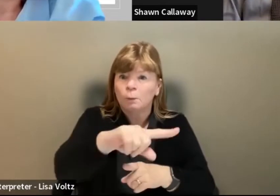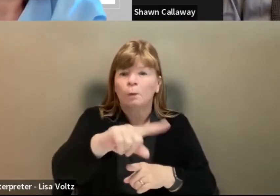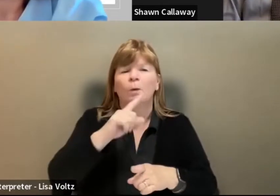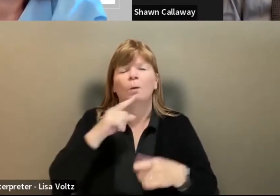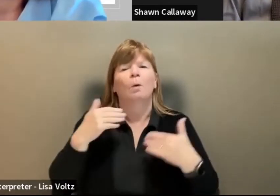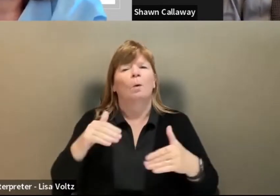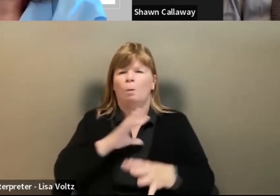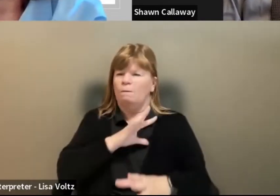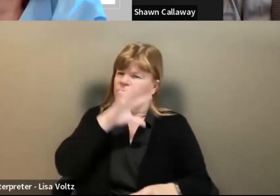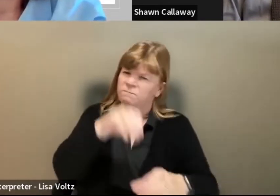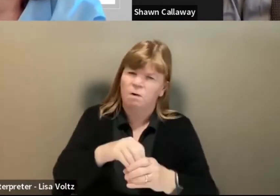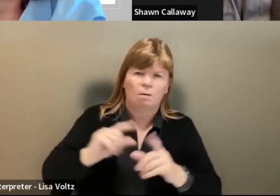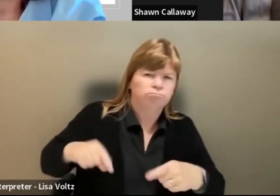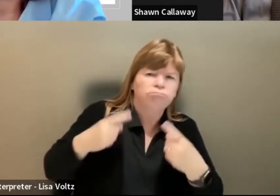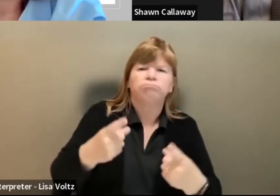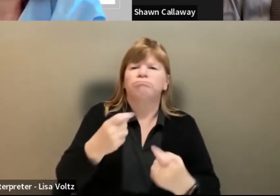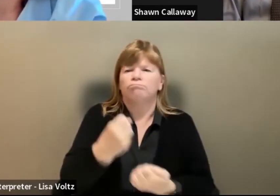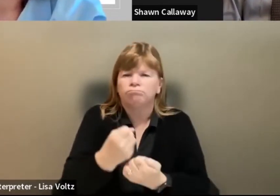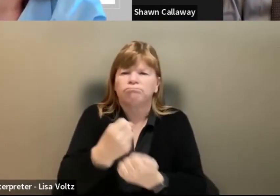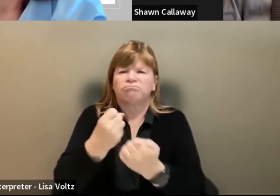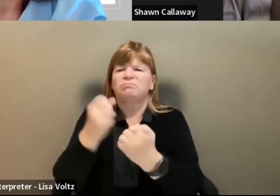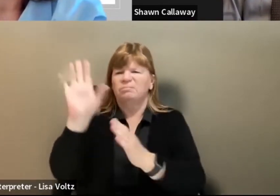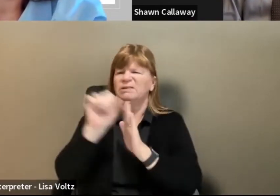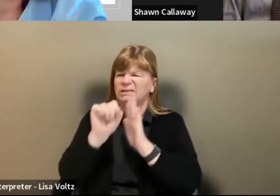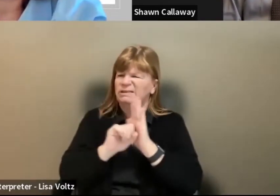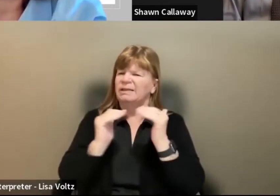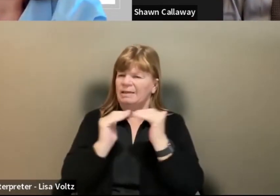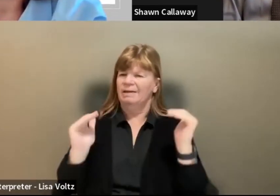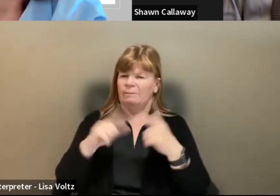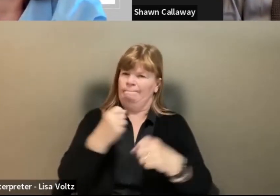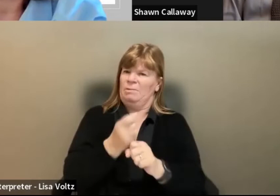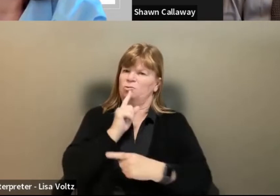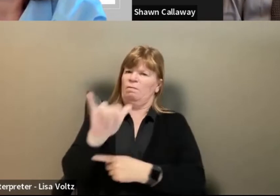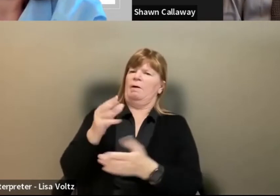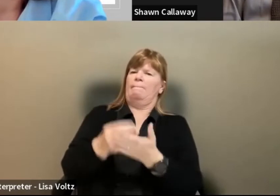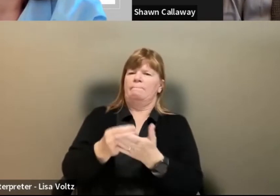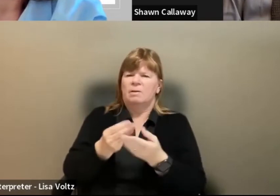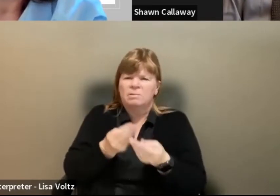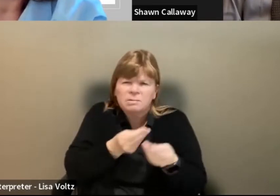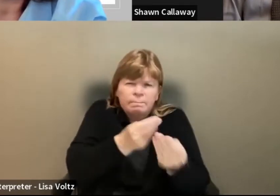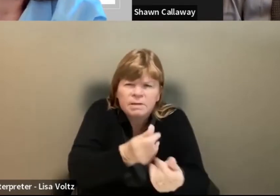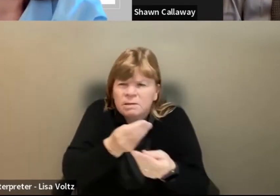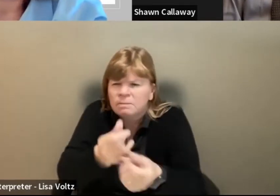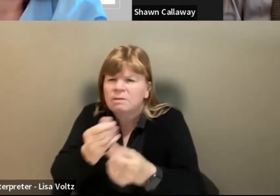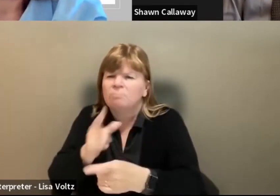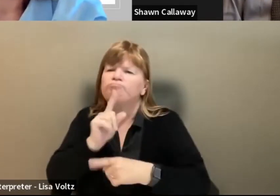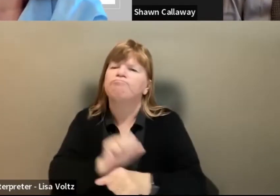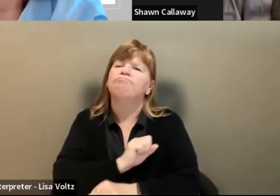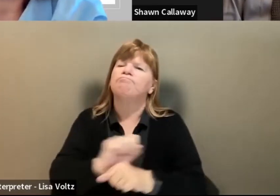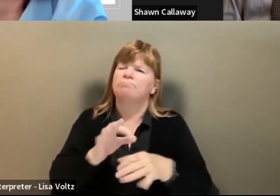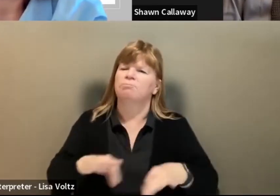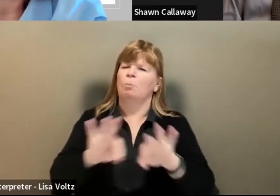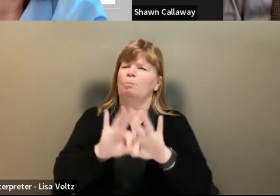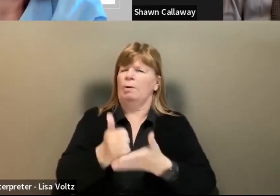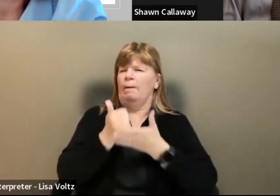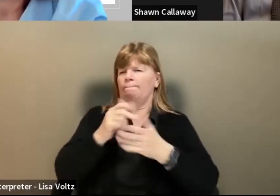very engaged in advocacy at the state level to make sure this funding is spent in ways that will really help the people who most